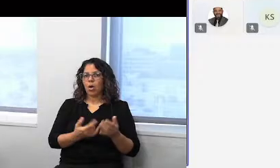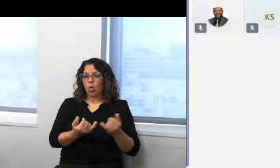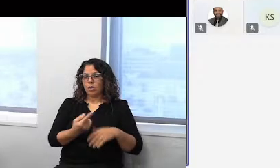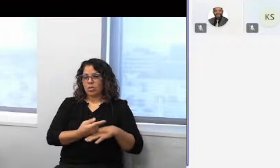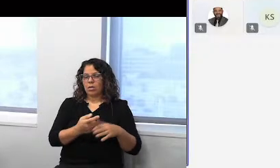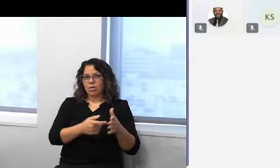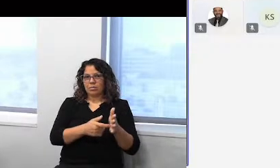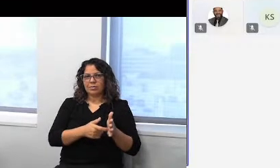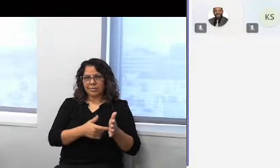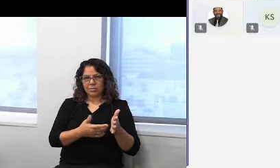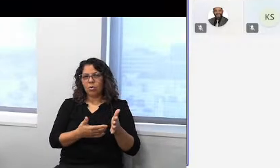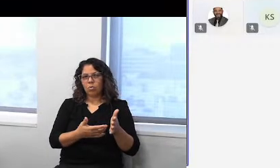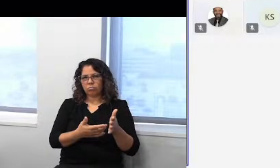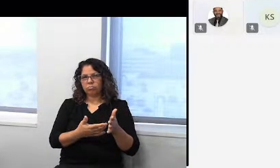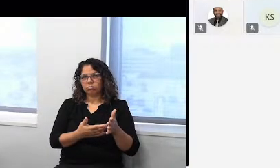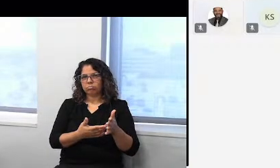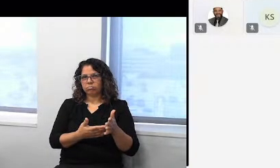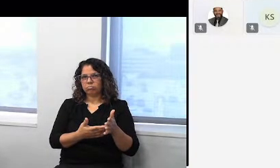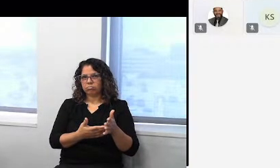grid?